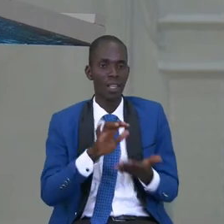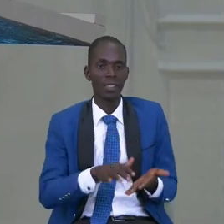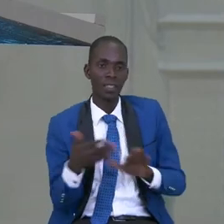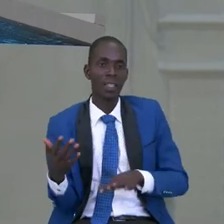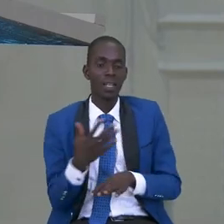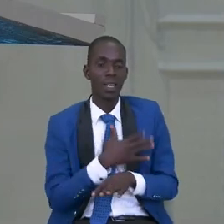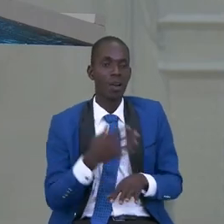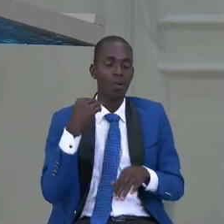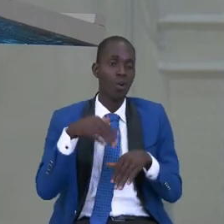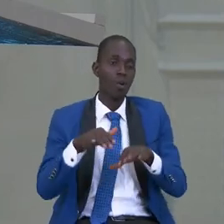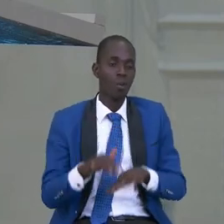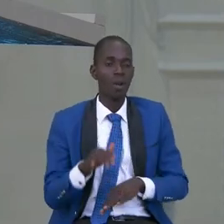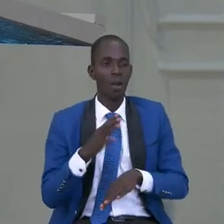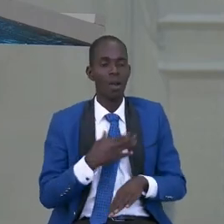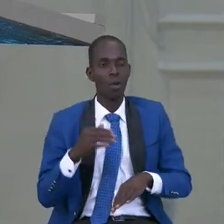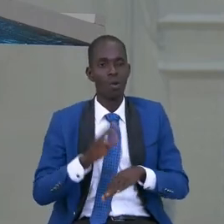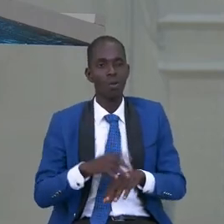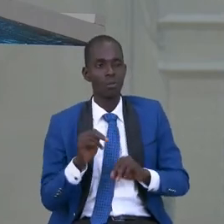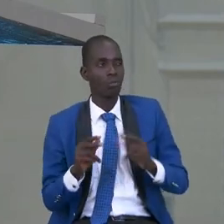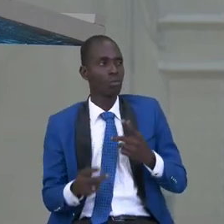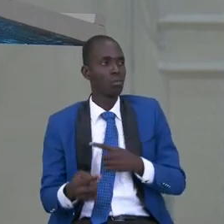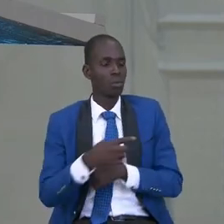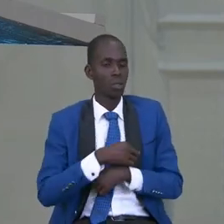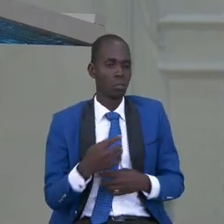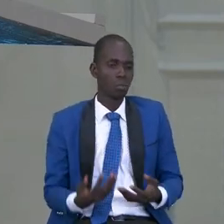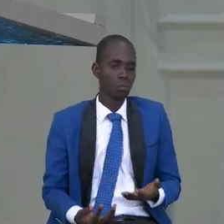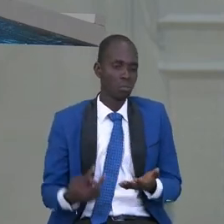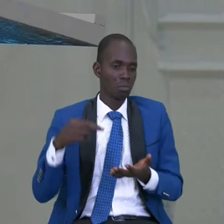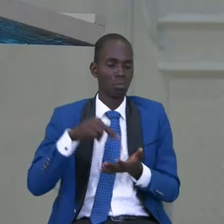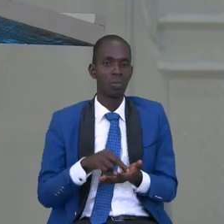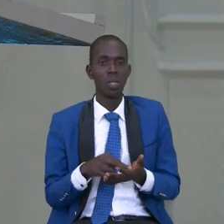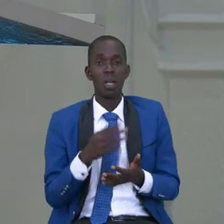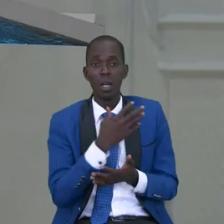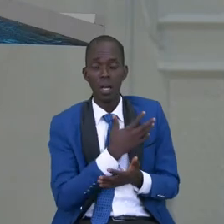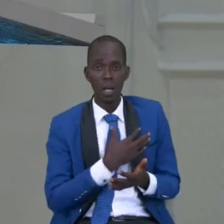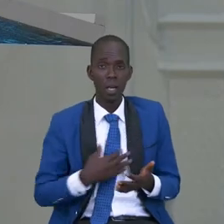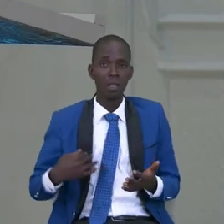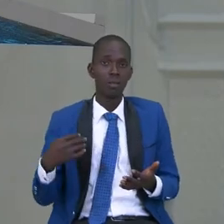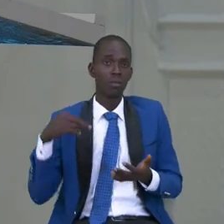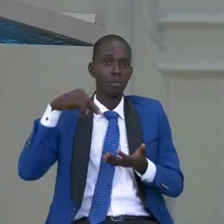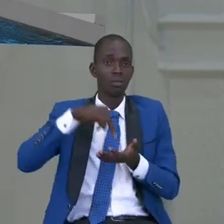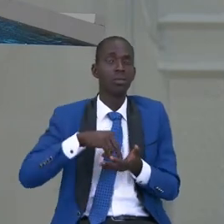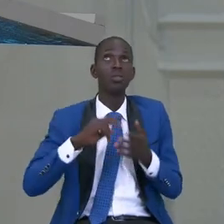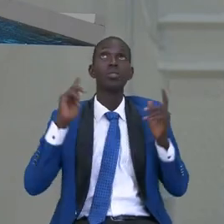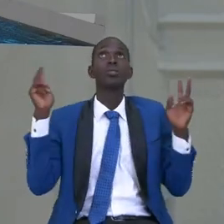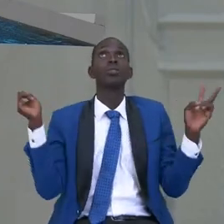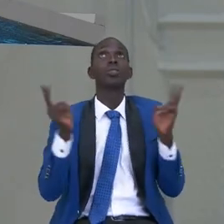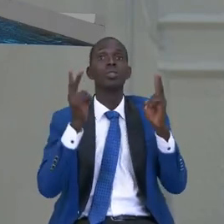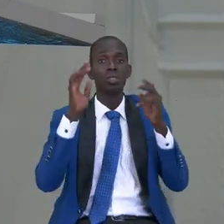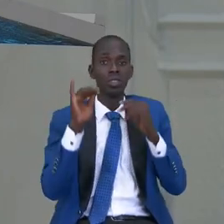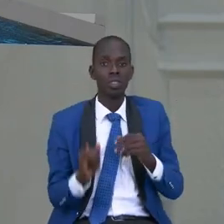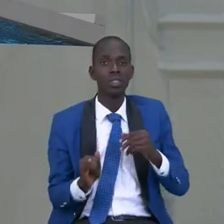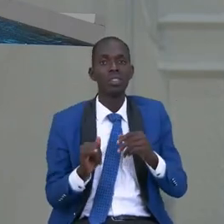buried and the third day, according to what he said, rose up triumphantly, unbelief